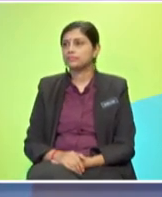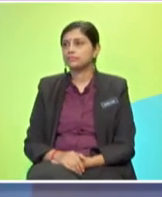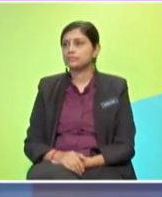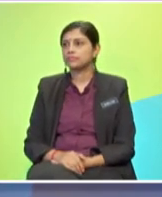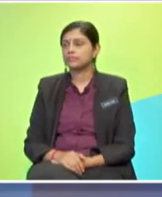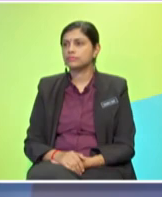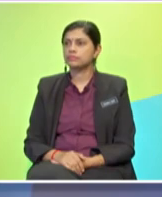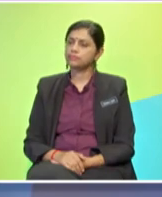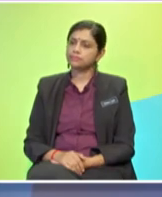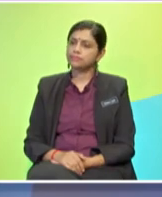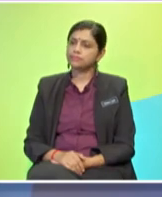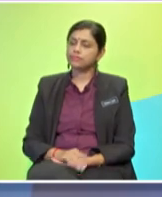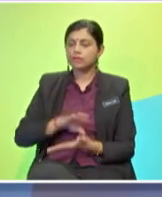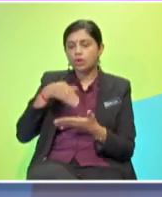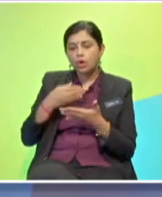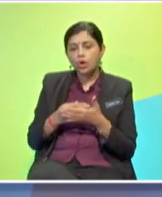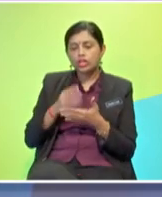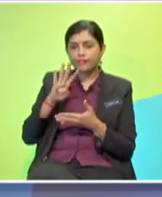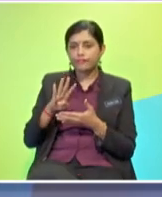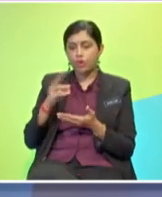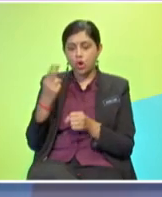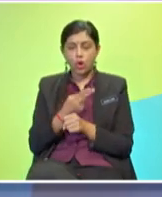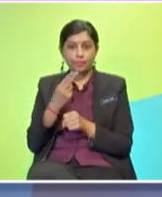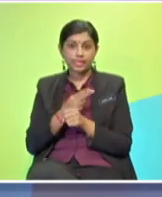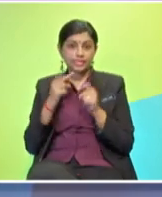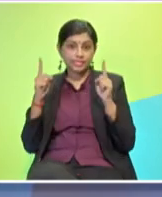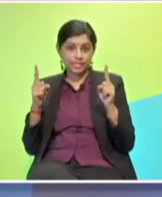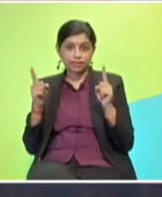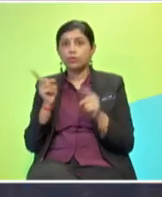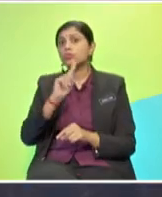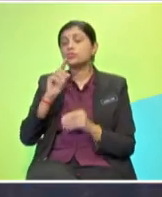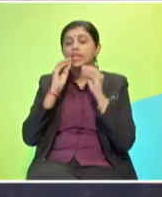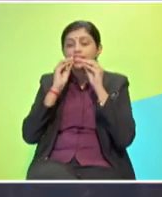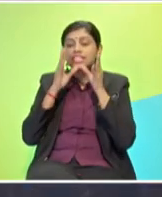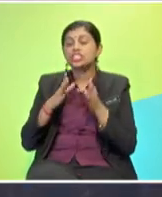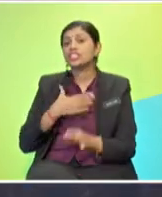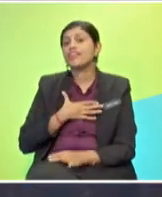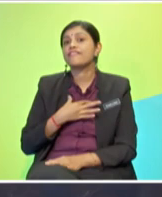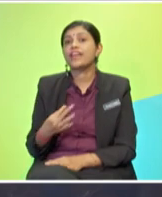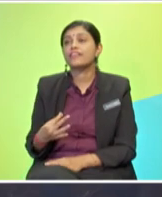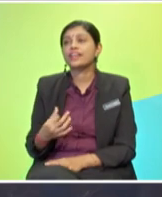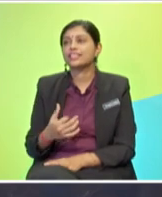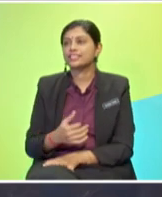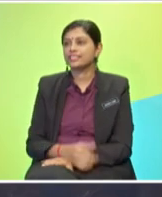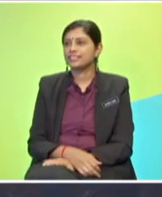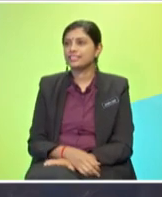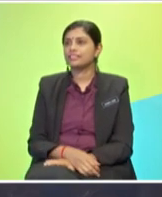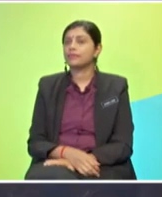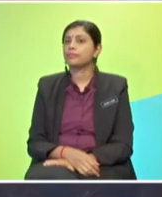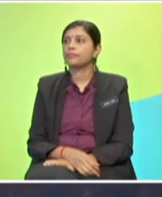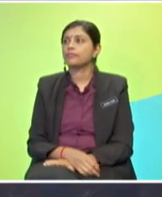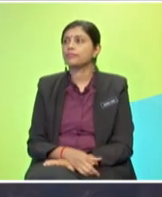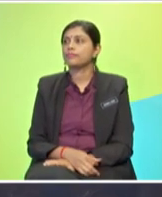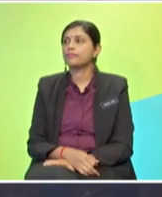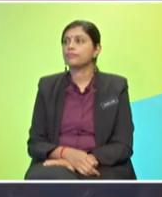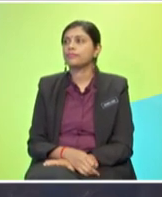I ask you, out of all these four hobbies, which one is your favorite? you may tell us. My favorite.